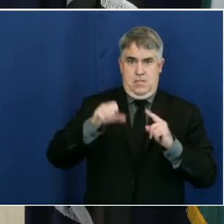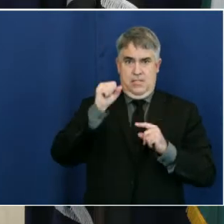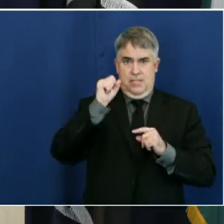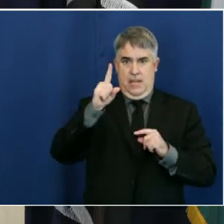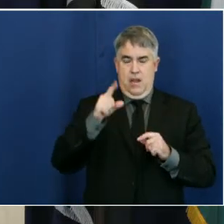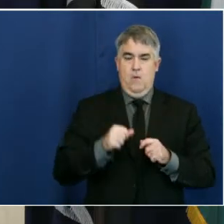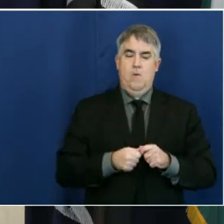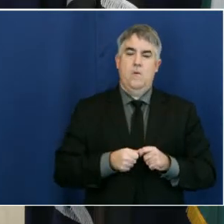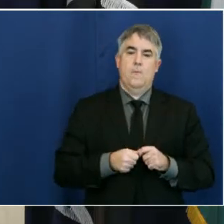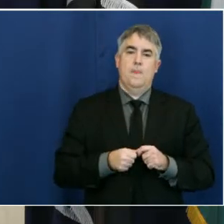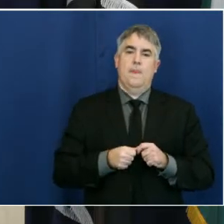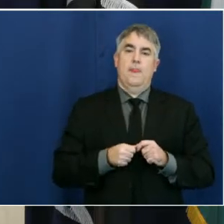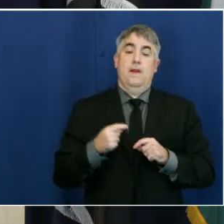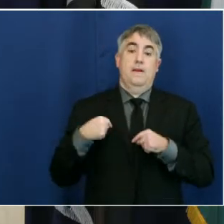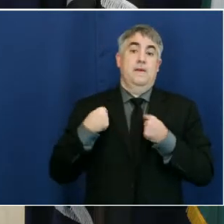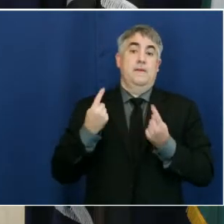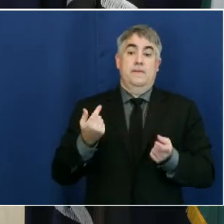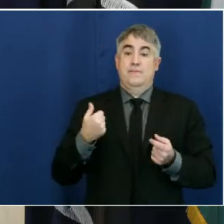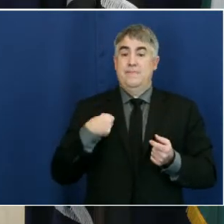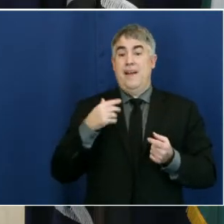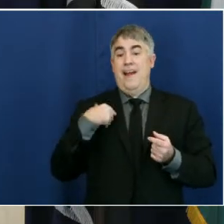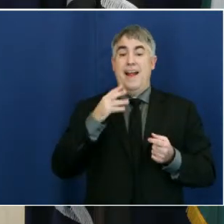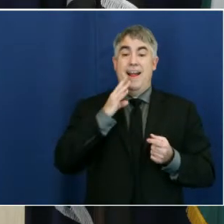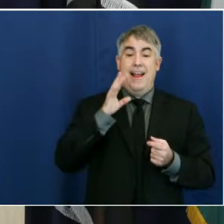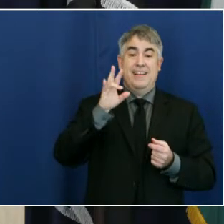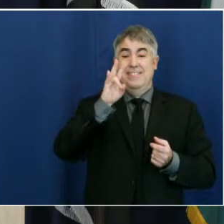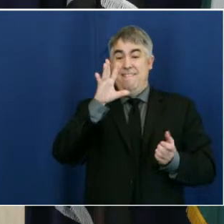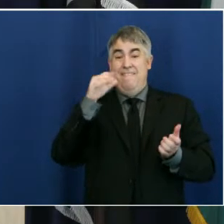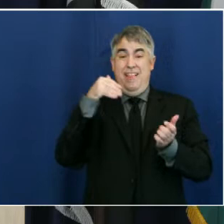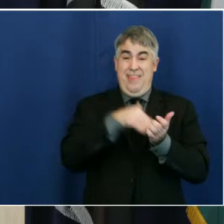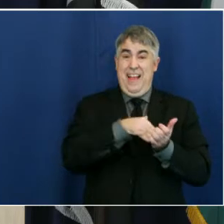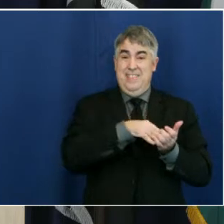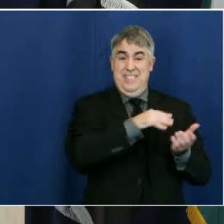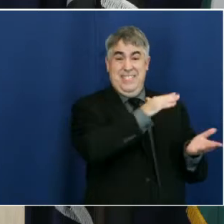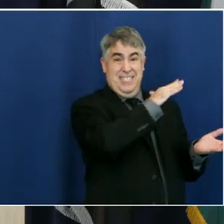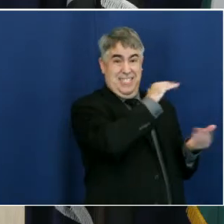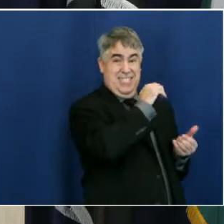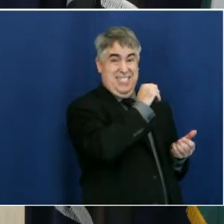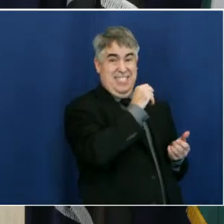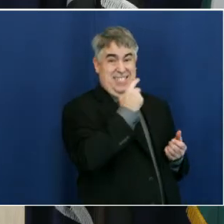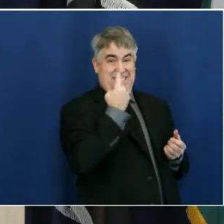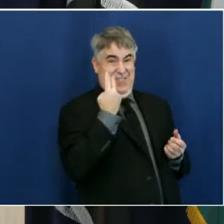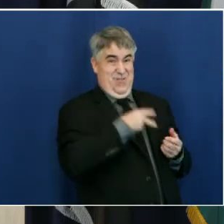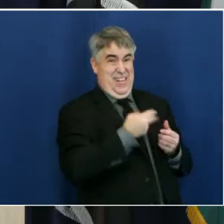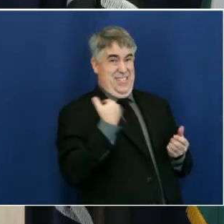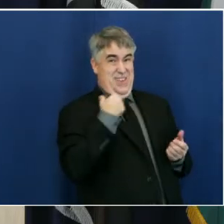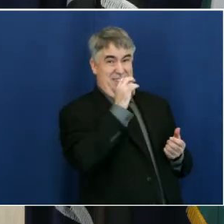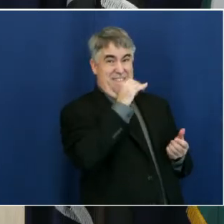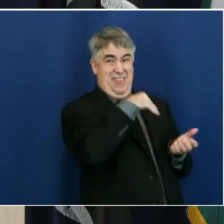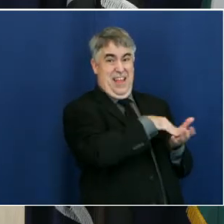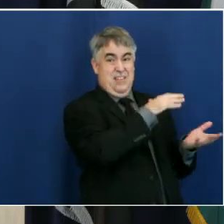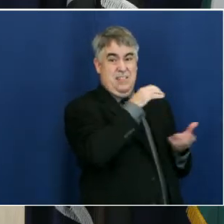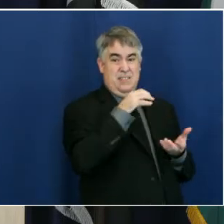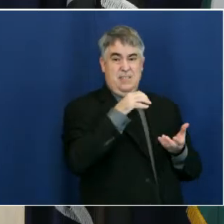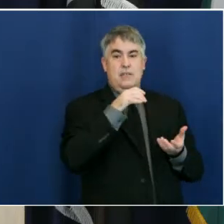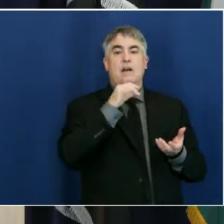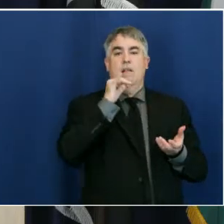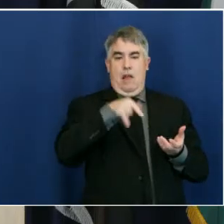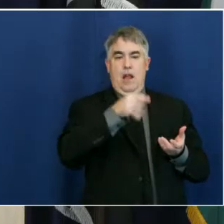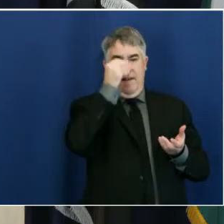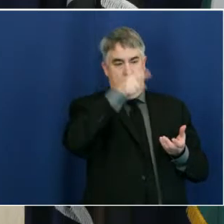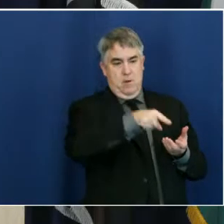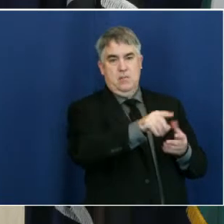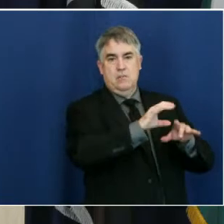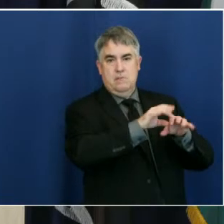within the last 48 hours. That will show on there. And on the administered dosages, those are just has been recorded in